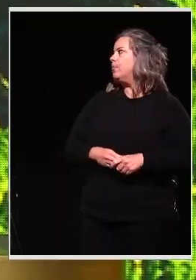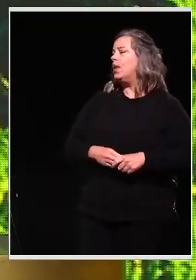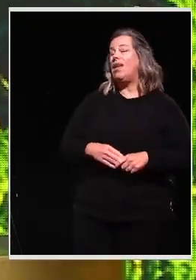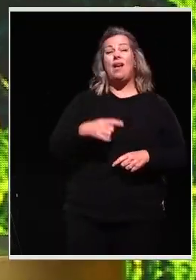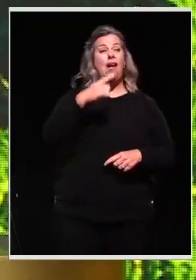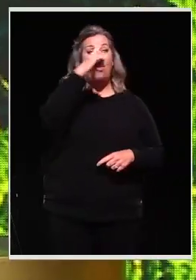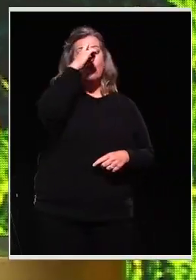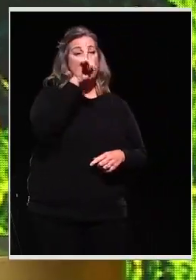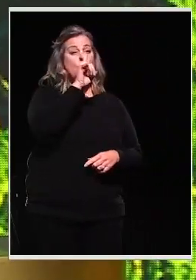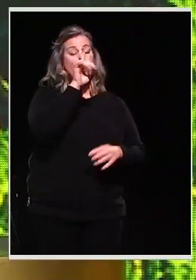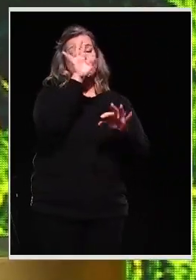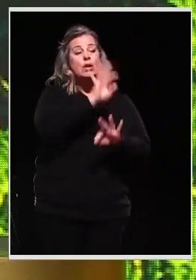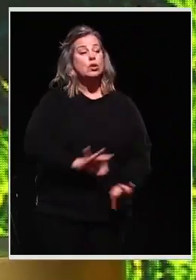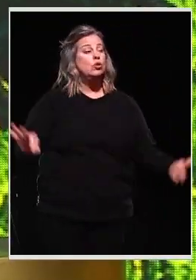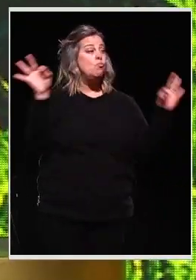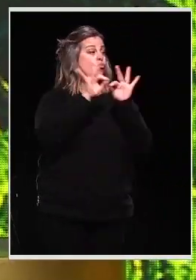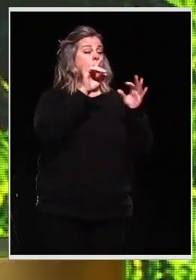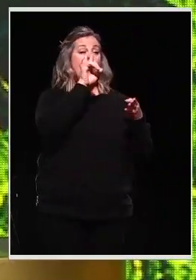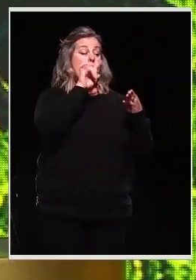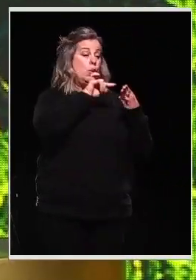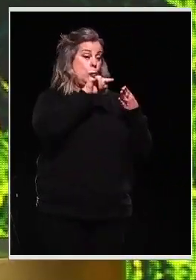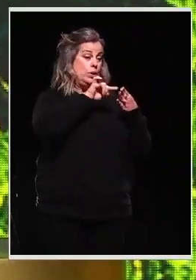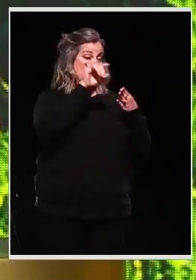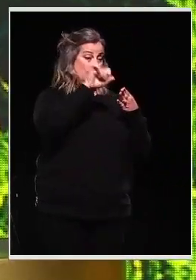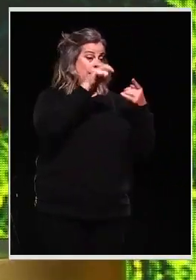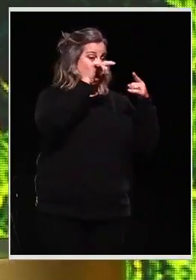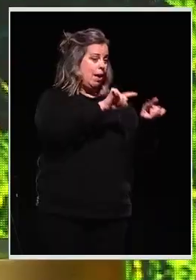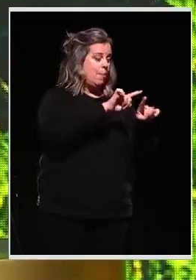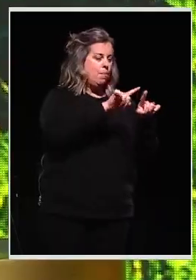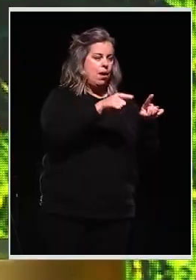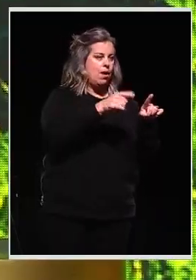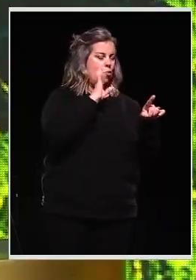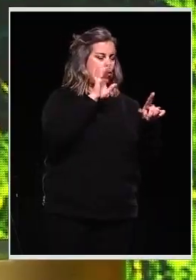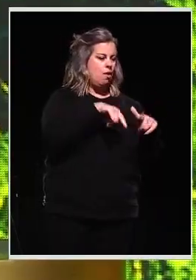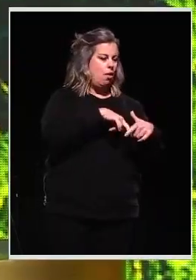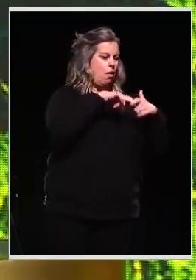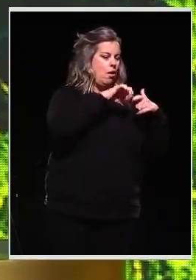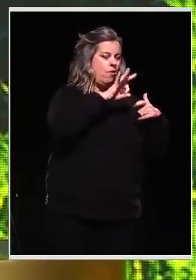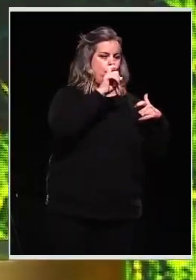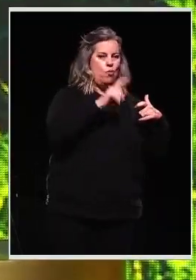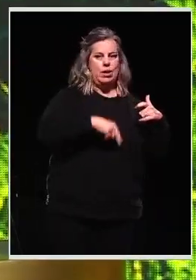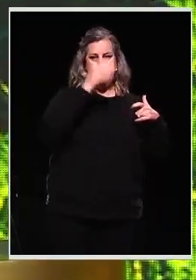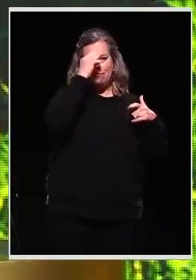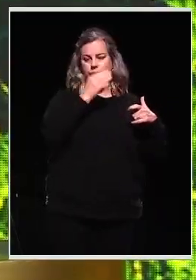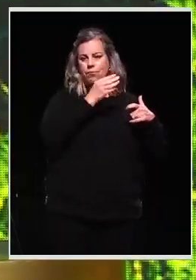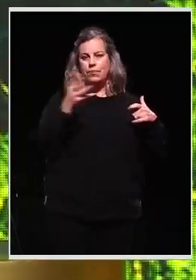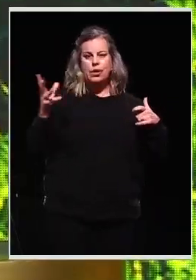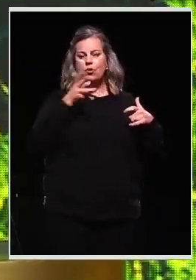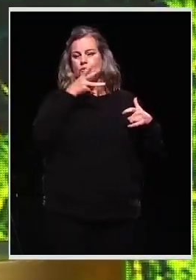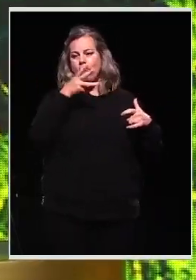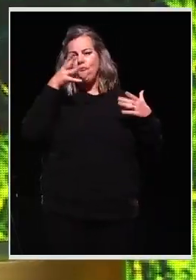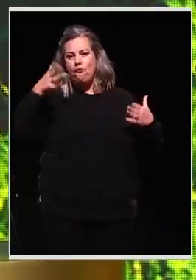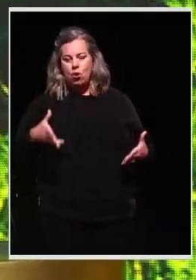obviously the research can happen and the research won't really get anywhere if there's not someone to bring it to the farmer. Like Norman Borlaug used to say, take it to the farmer, right?